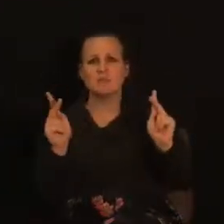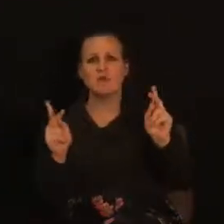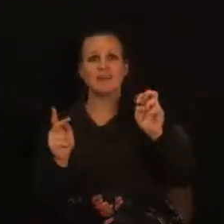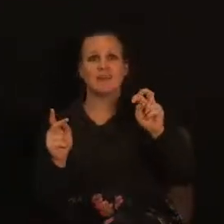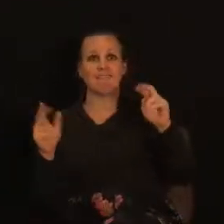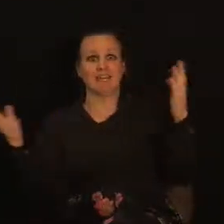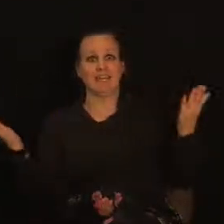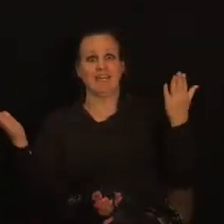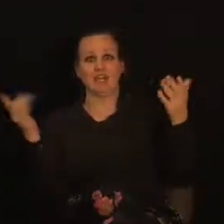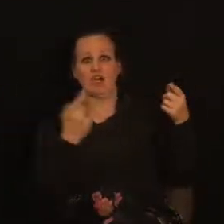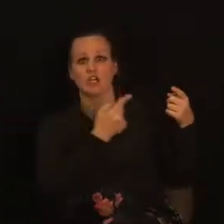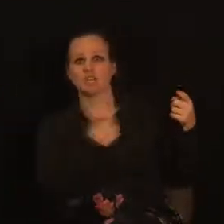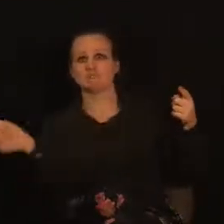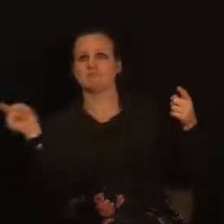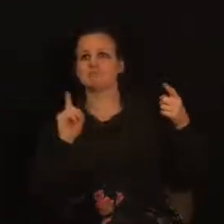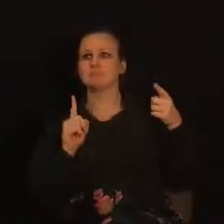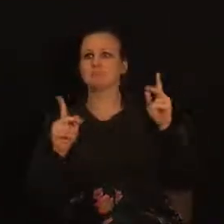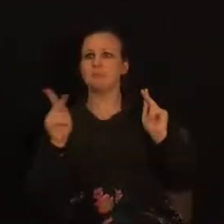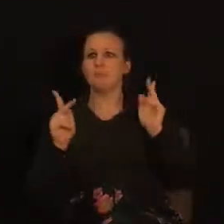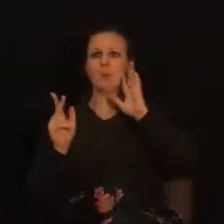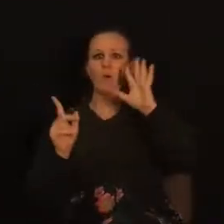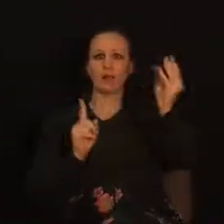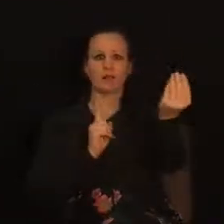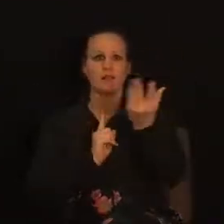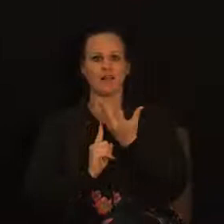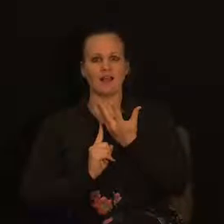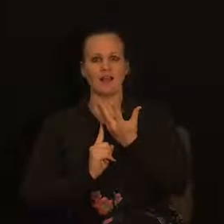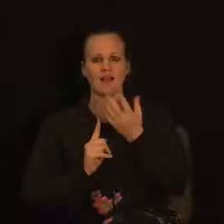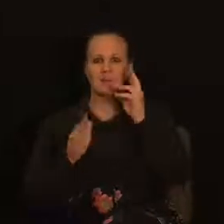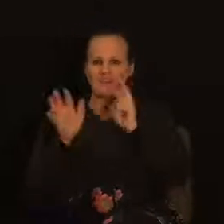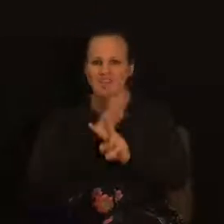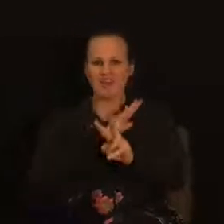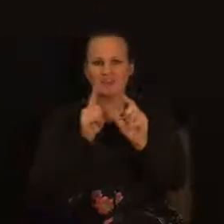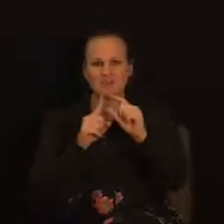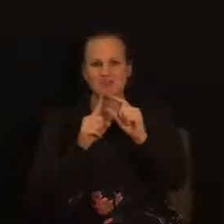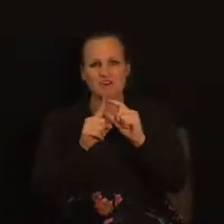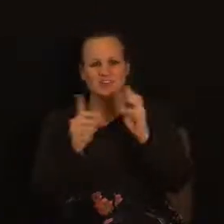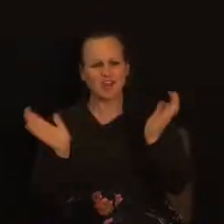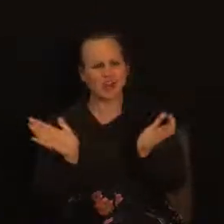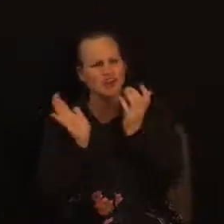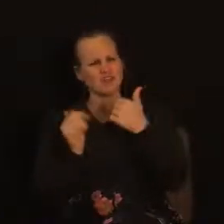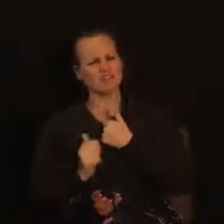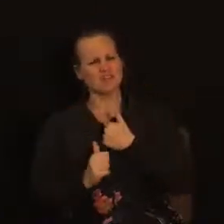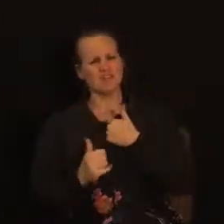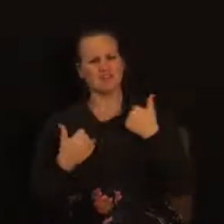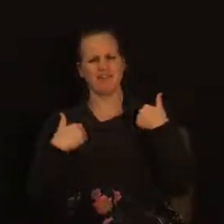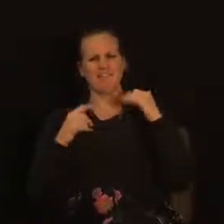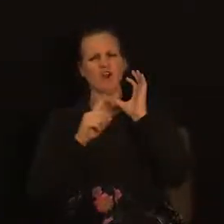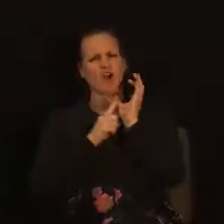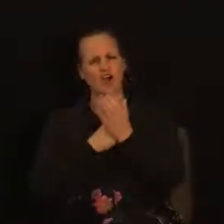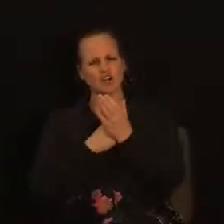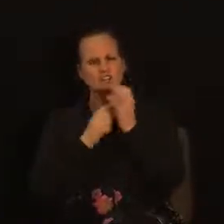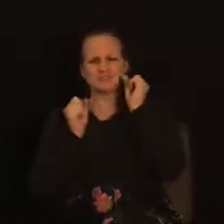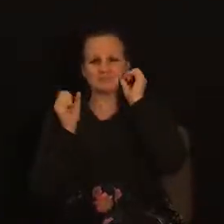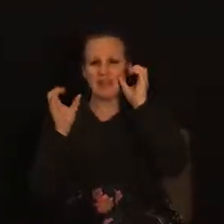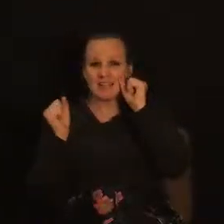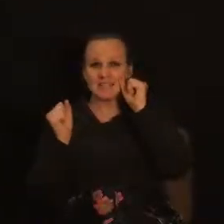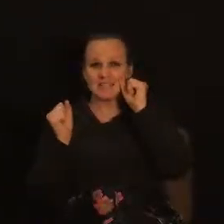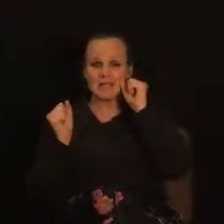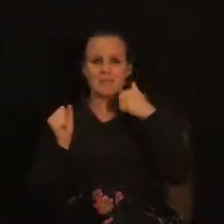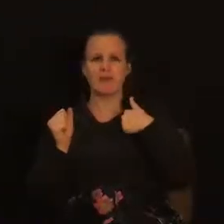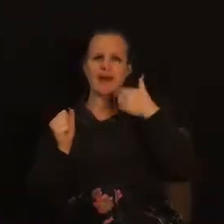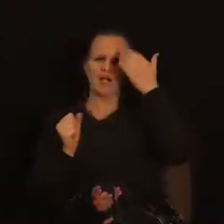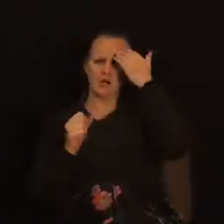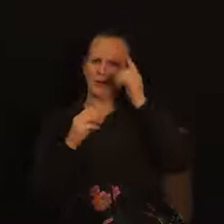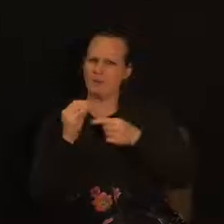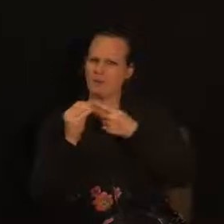you know, and that people will give me prophetic words and will encourage me. And we have this culture that's so amazing. And I love it. But you know what I know about